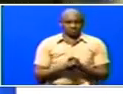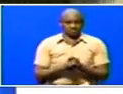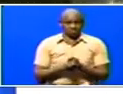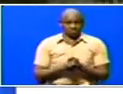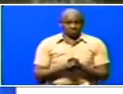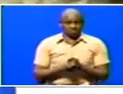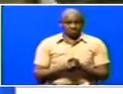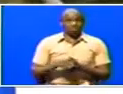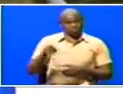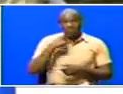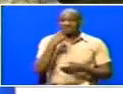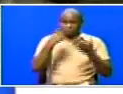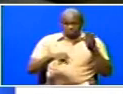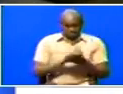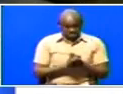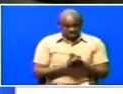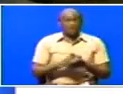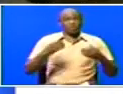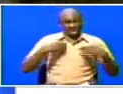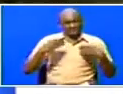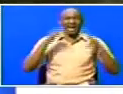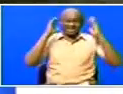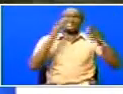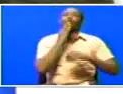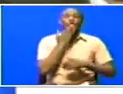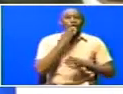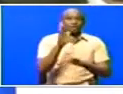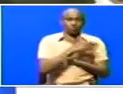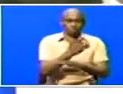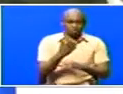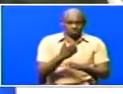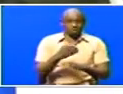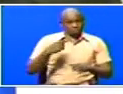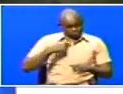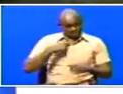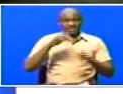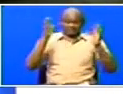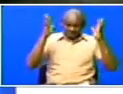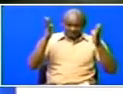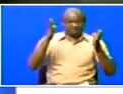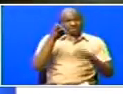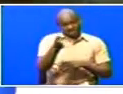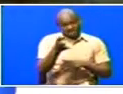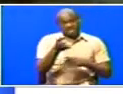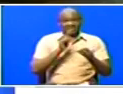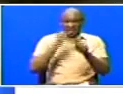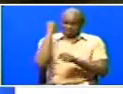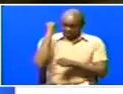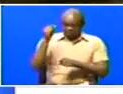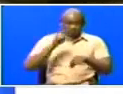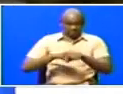Let me also say this. There's a great Luhya song we have been celebrating over this political